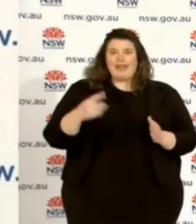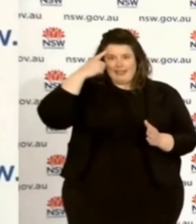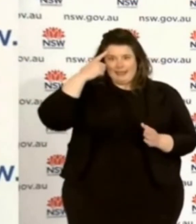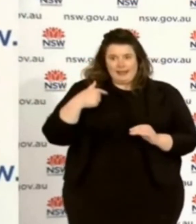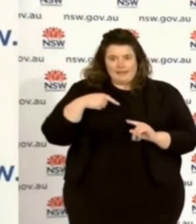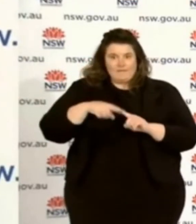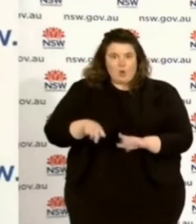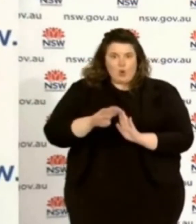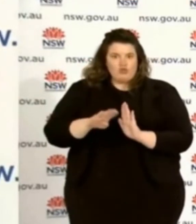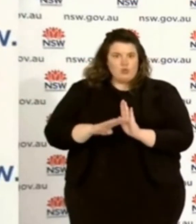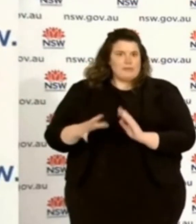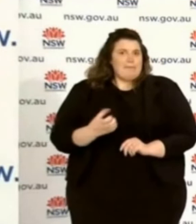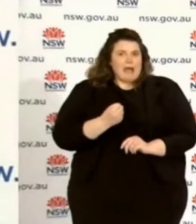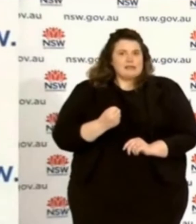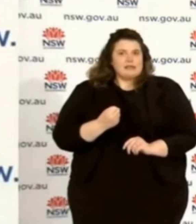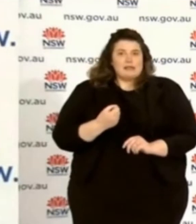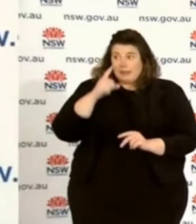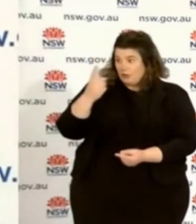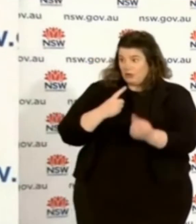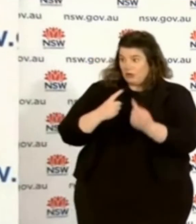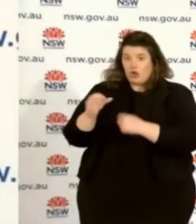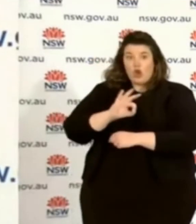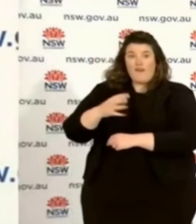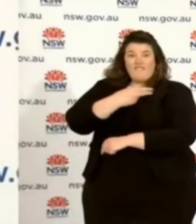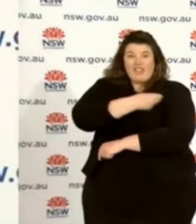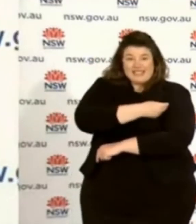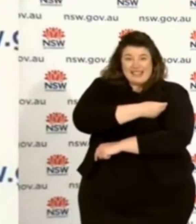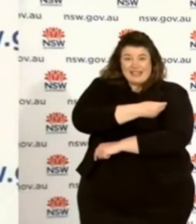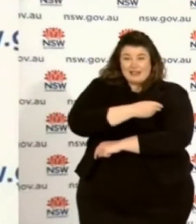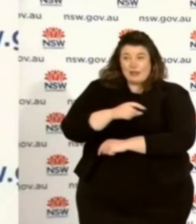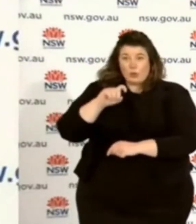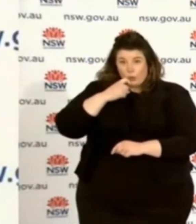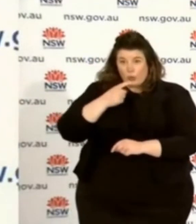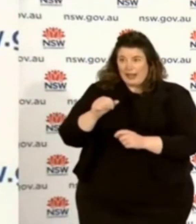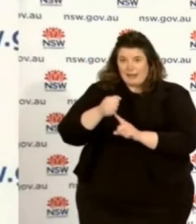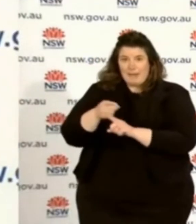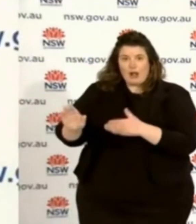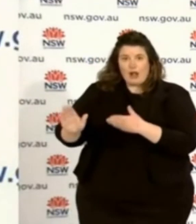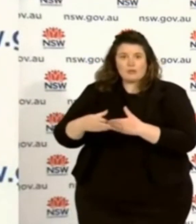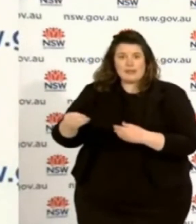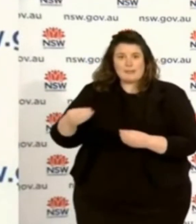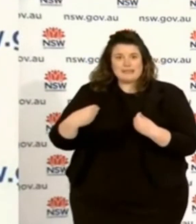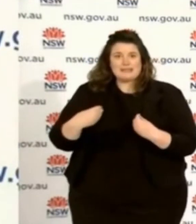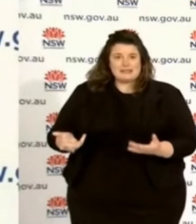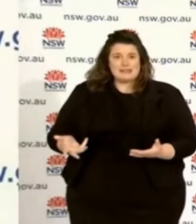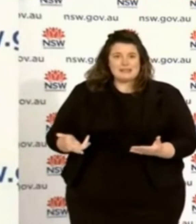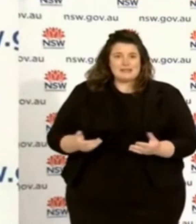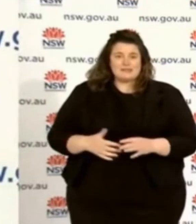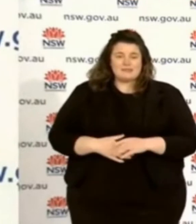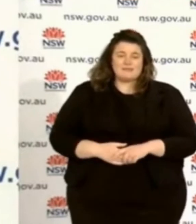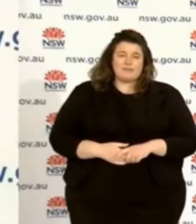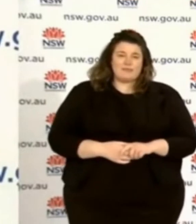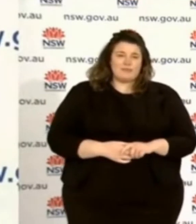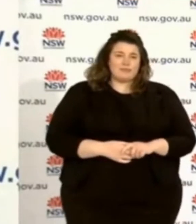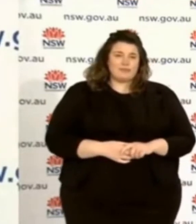sure they don't allow people coming in who aren't vaccinated, because that will impact their business continuity. And we know that what is most important, as the